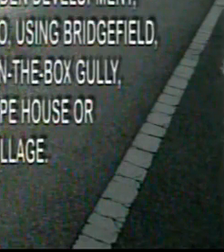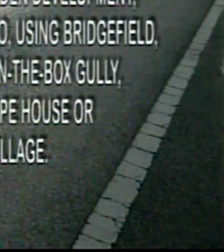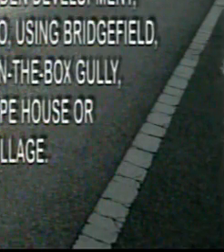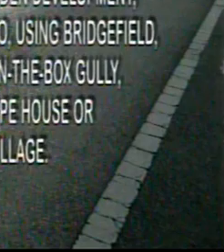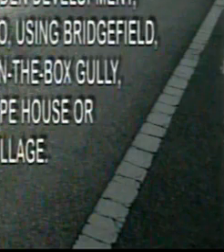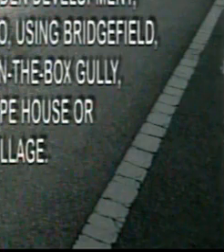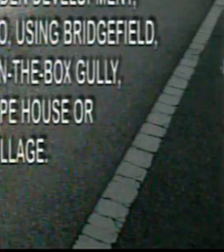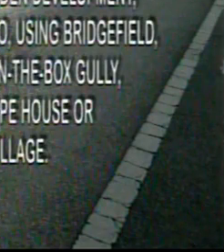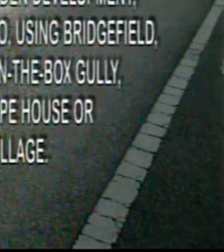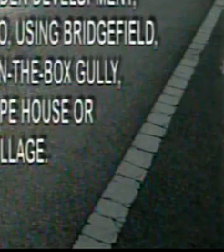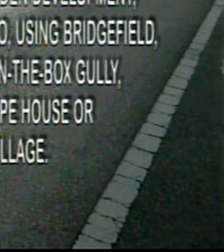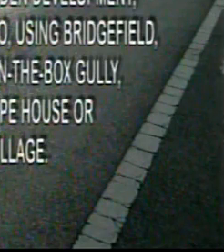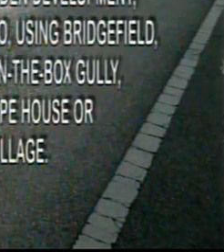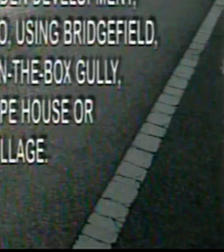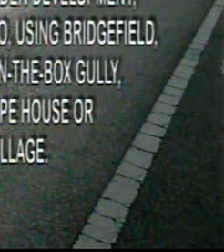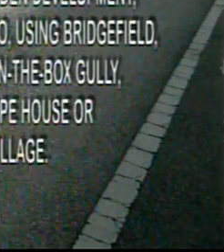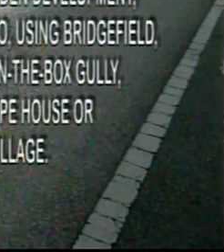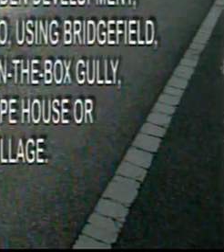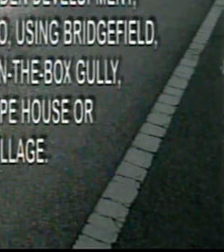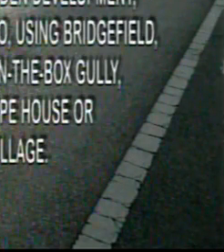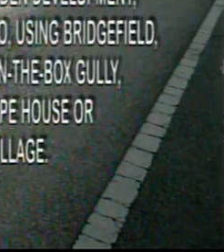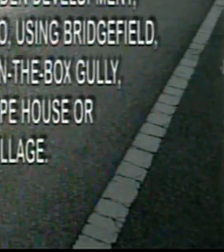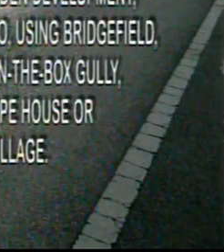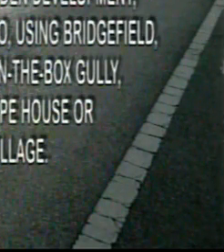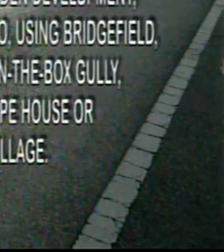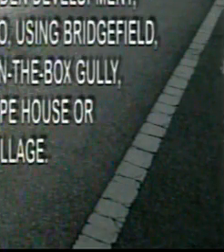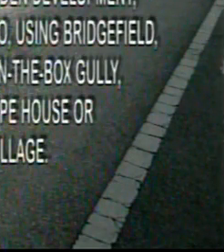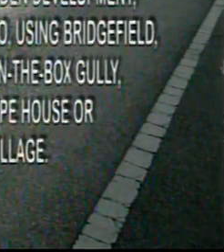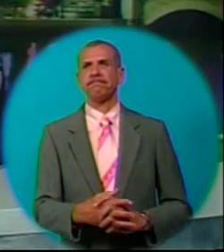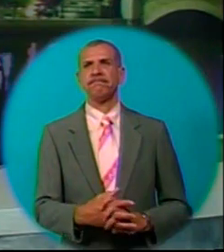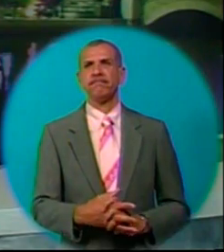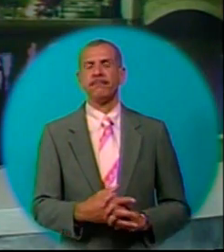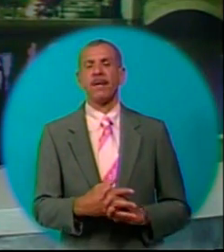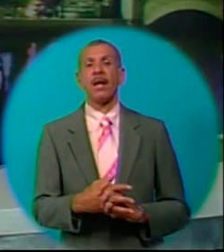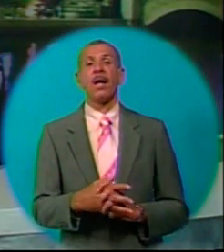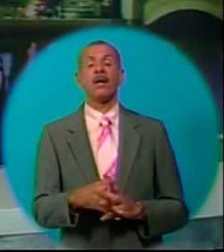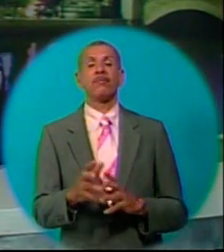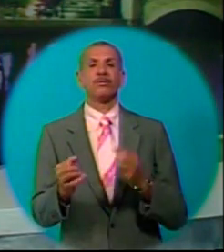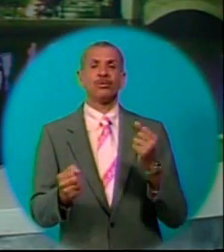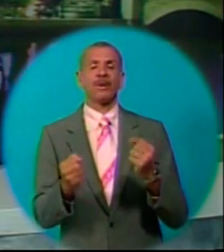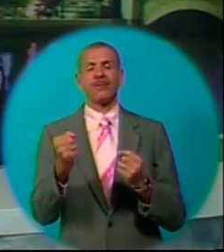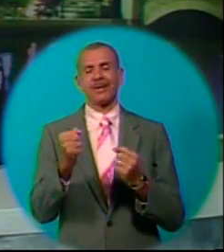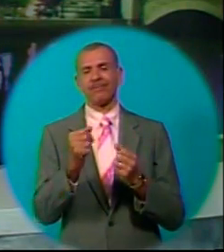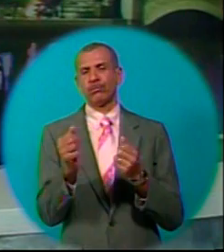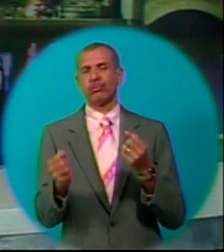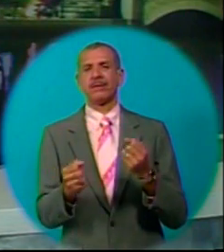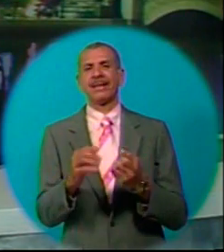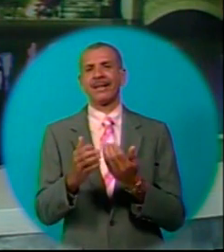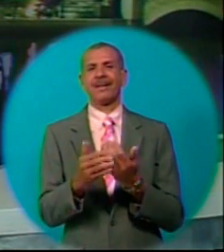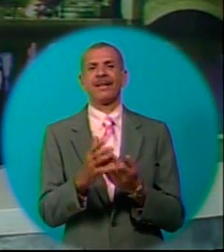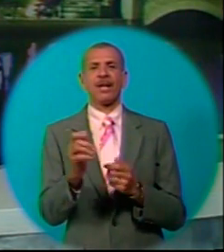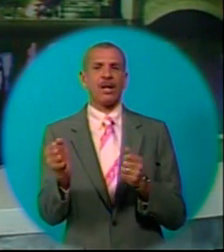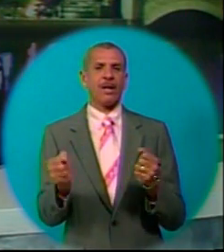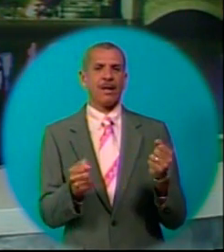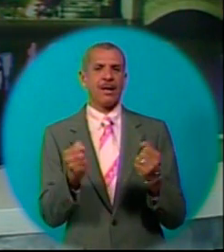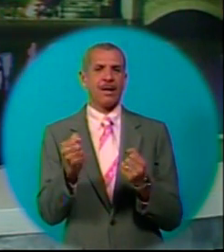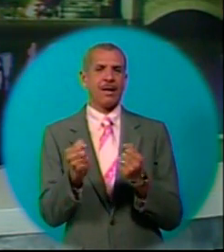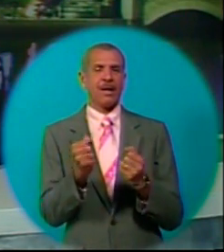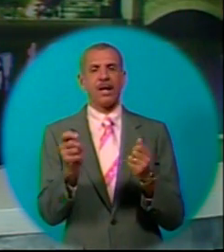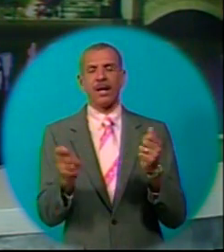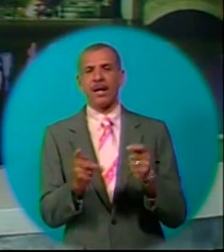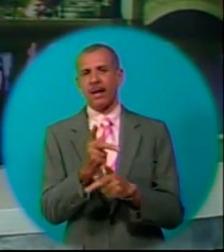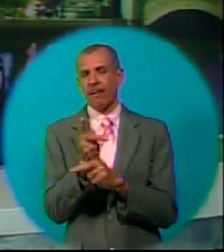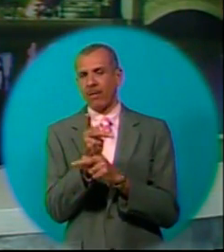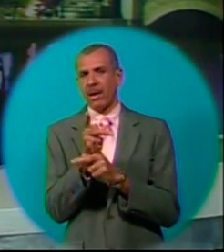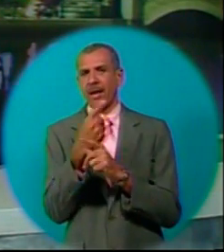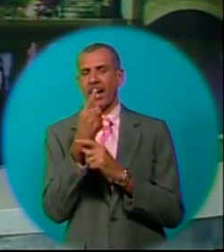Stronghope House or right into Prout Village. Motorists are asked to proceed with caution and follow the directions of traffic